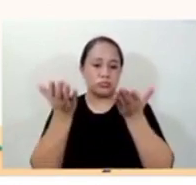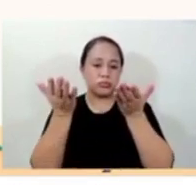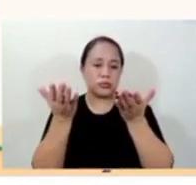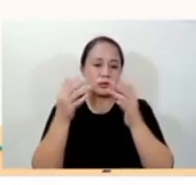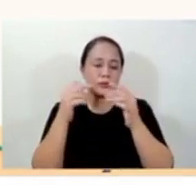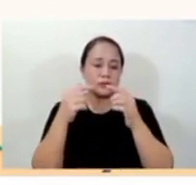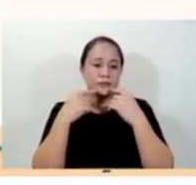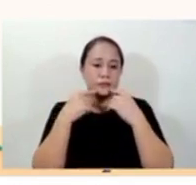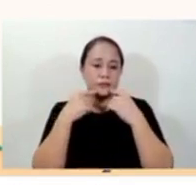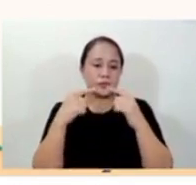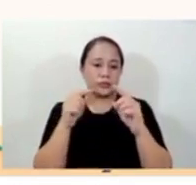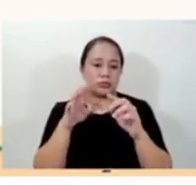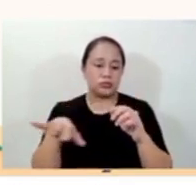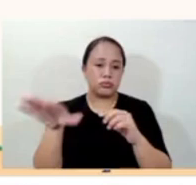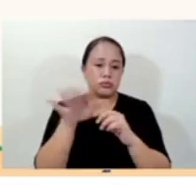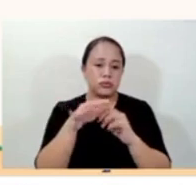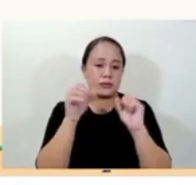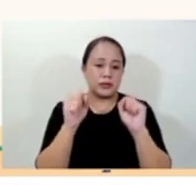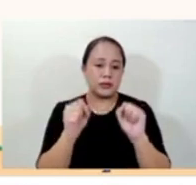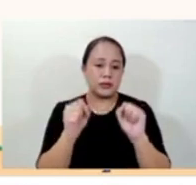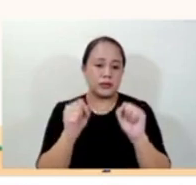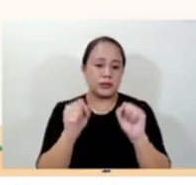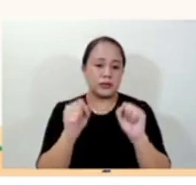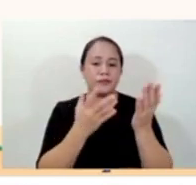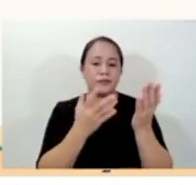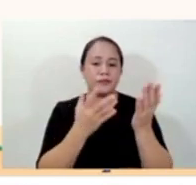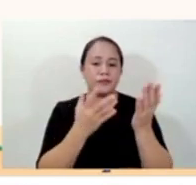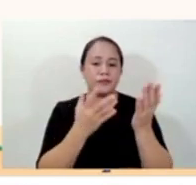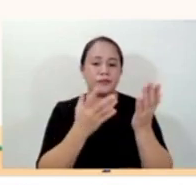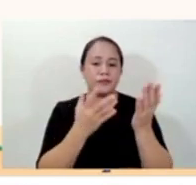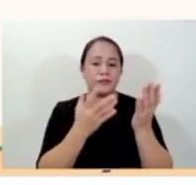among them so that they can pass it into our